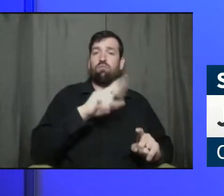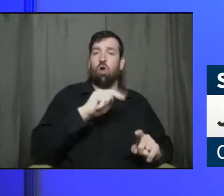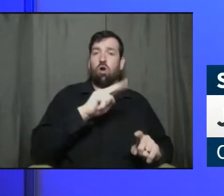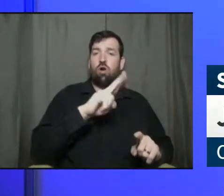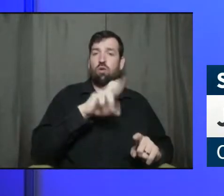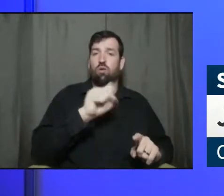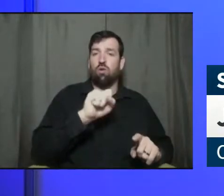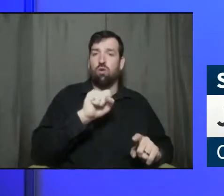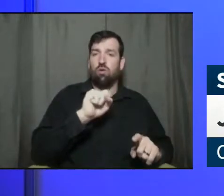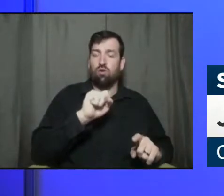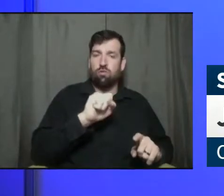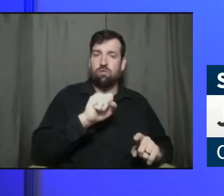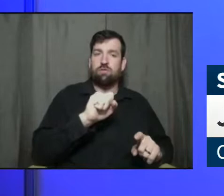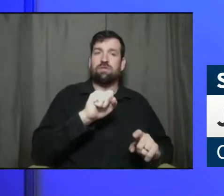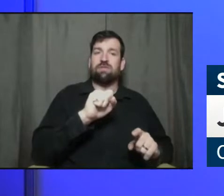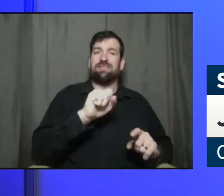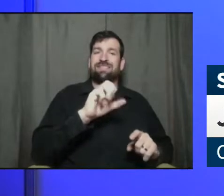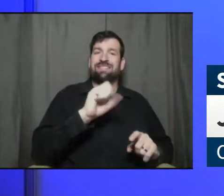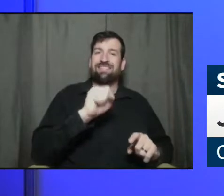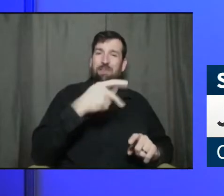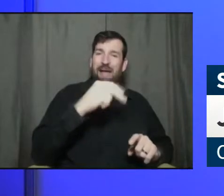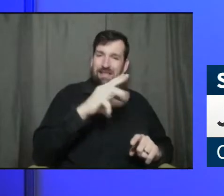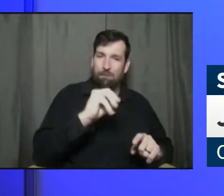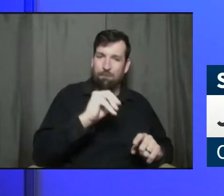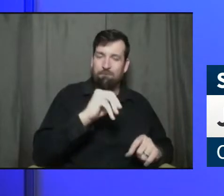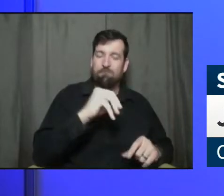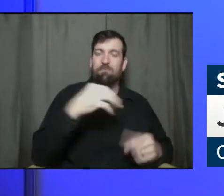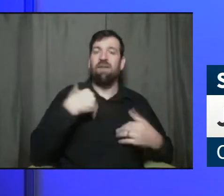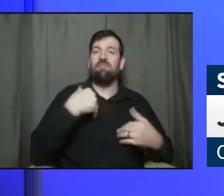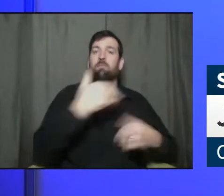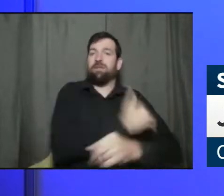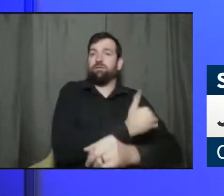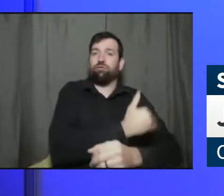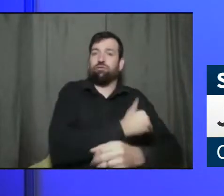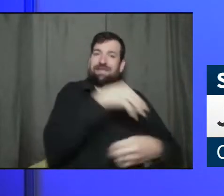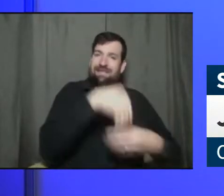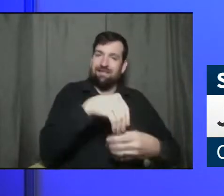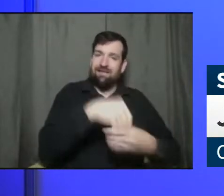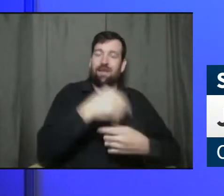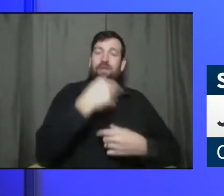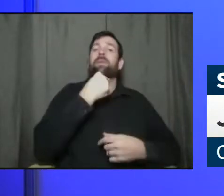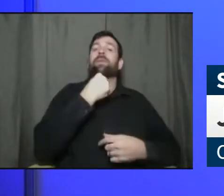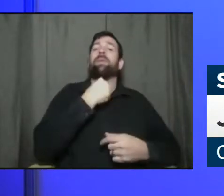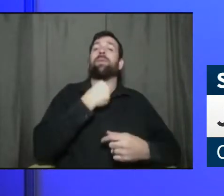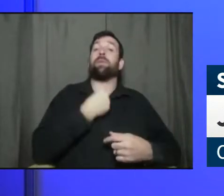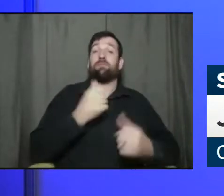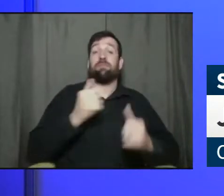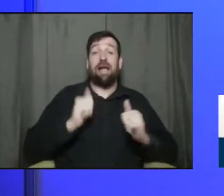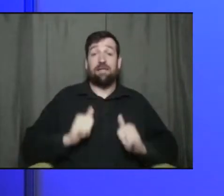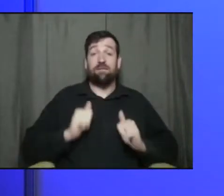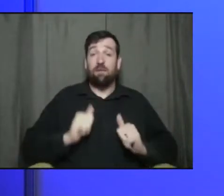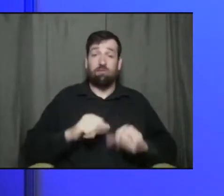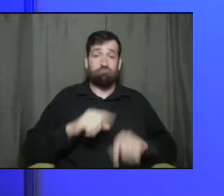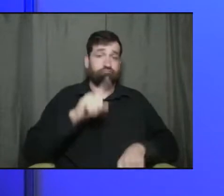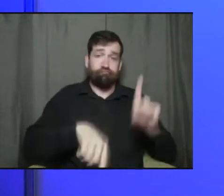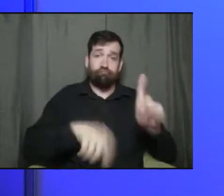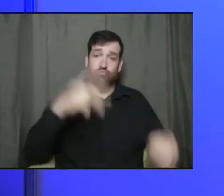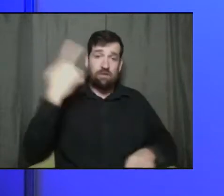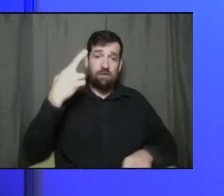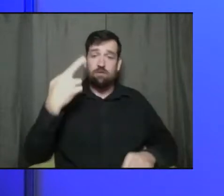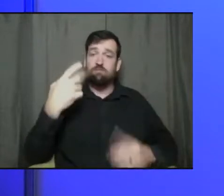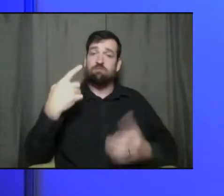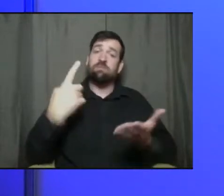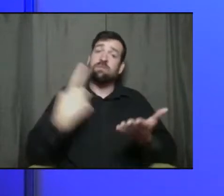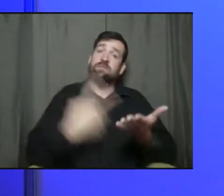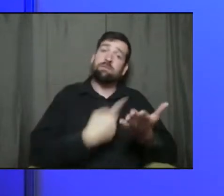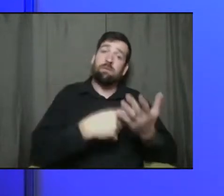have muscle that actually lines our airways, and in asthma, for various reasons, sometimes it's due to allergic response, the